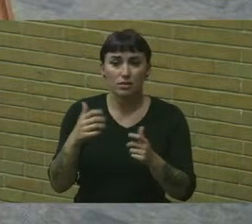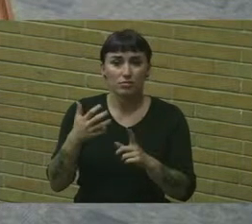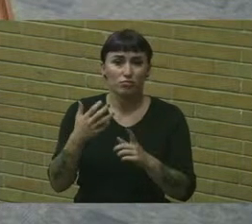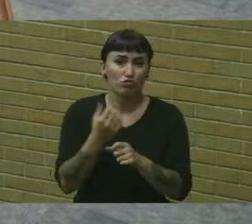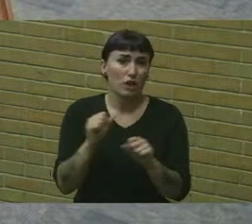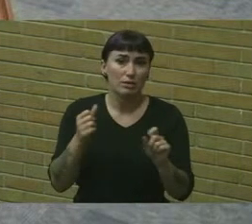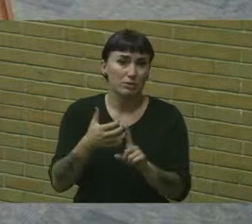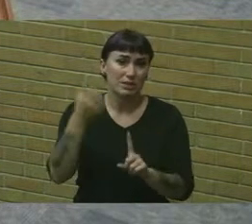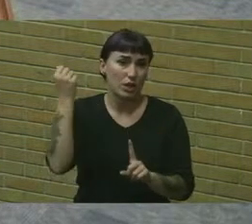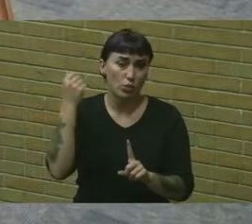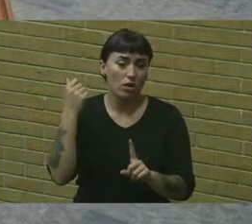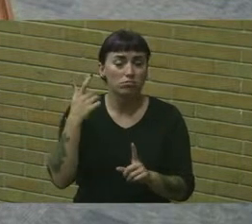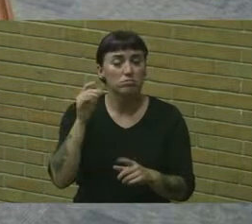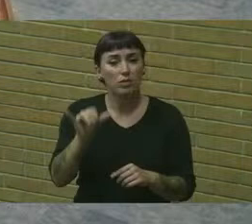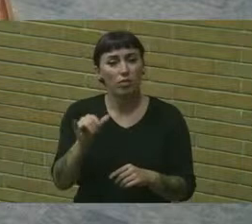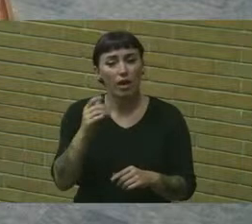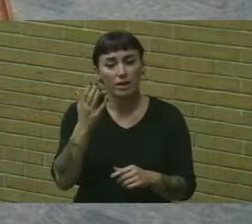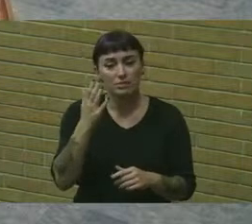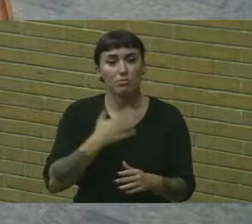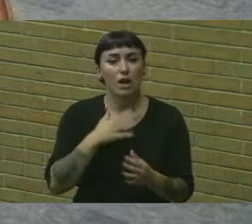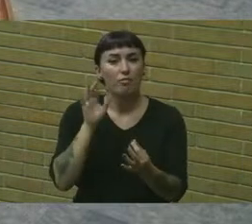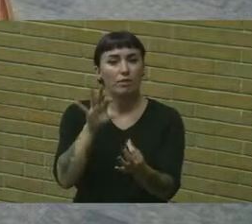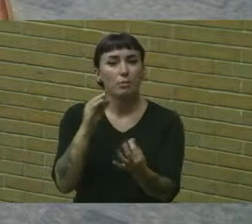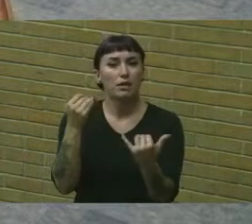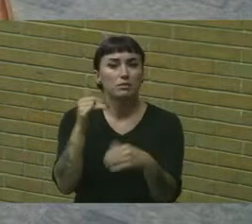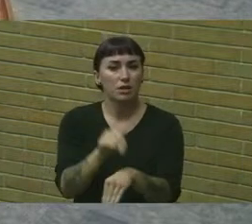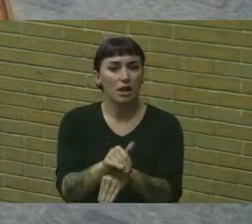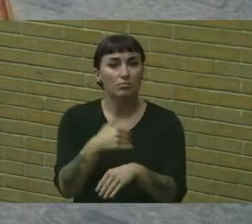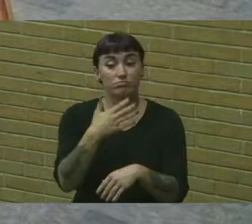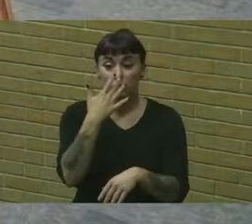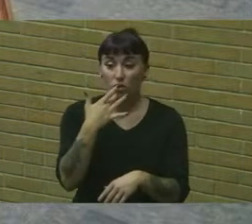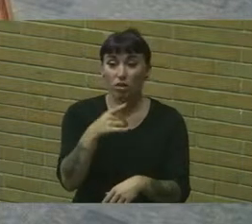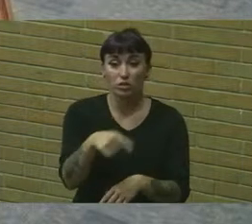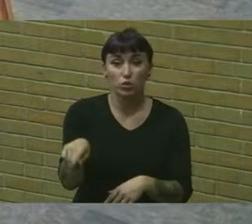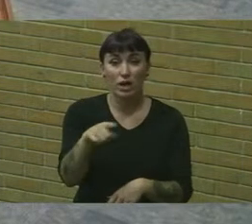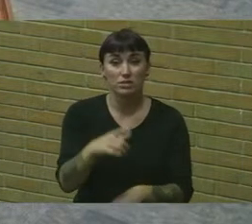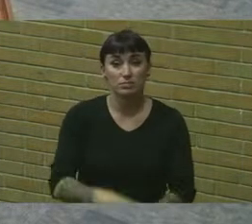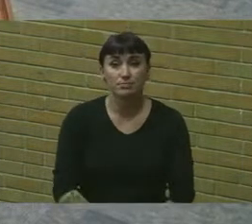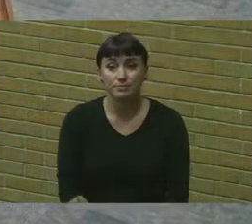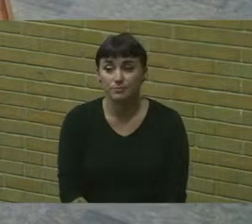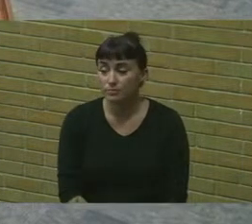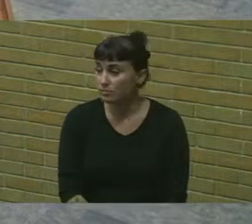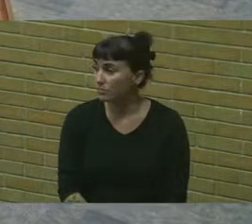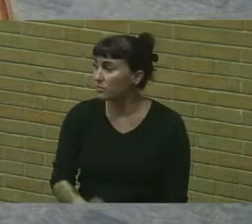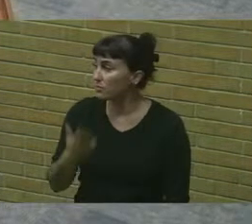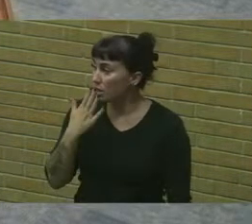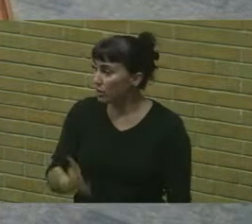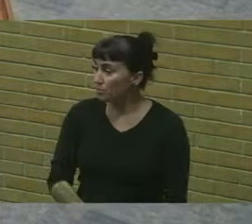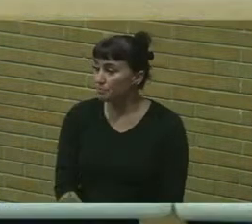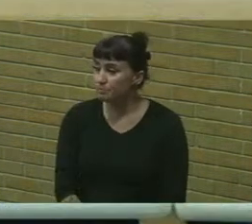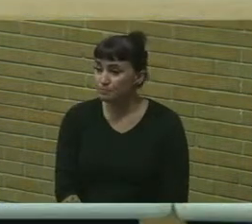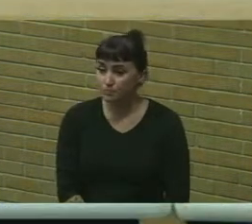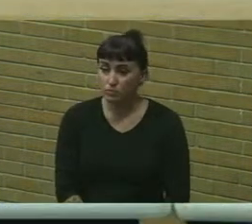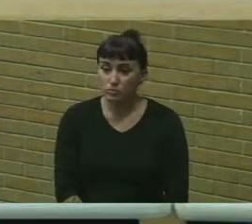away. So that's my feedback tonight. Good luck to you guys. Thank you.